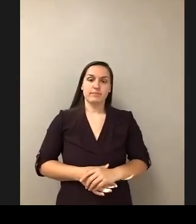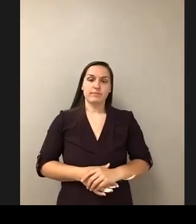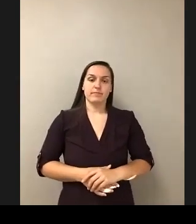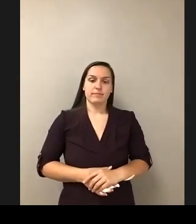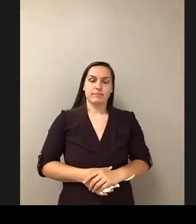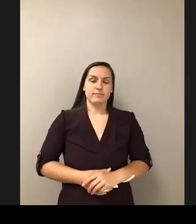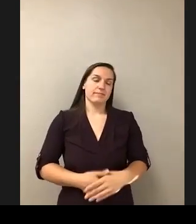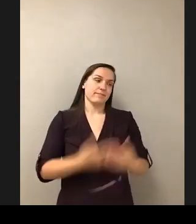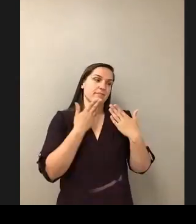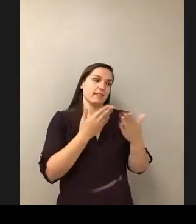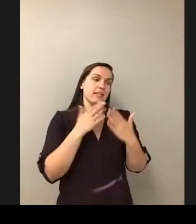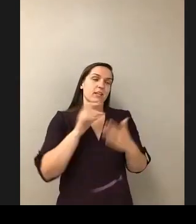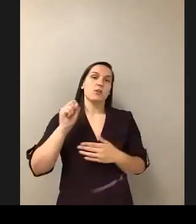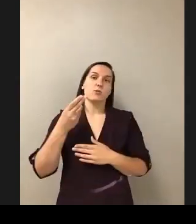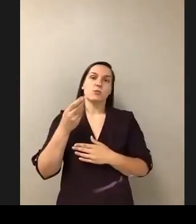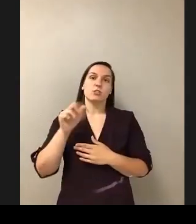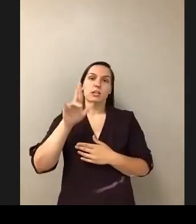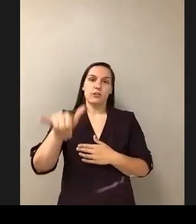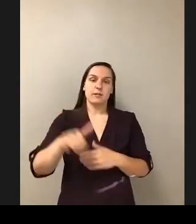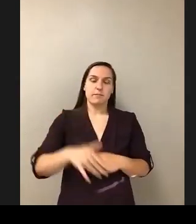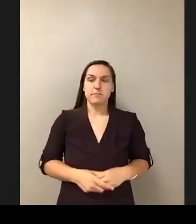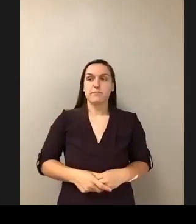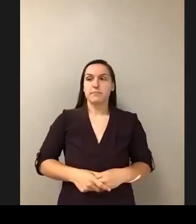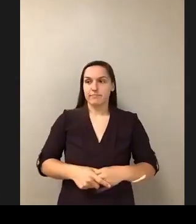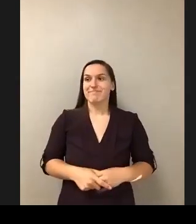Thank you. Sherry?